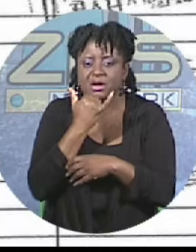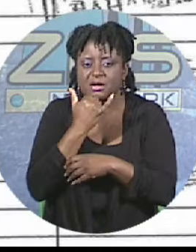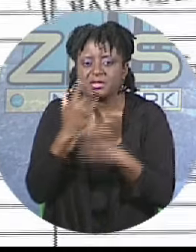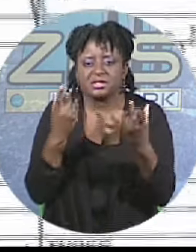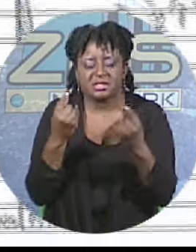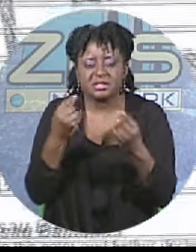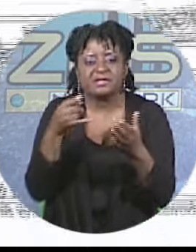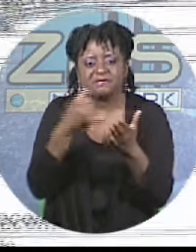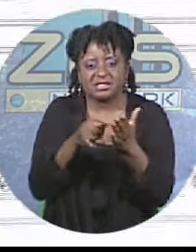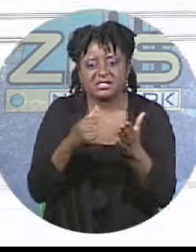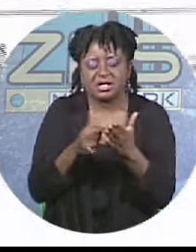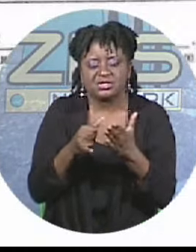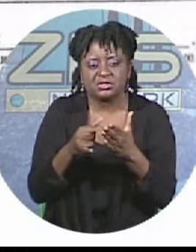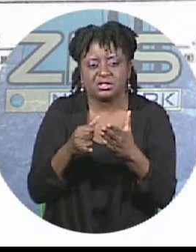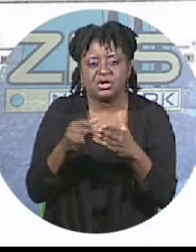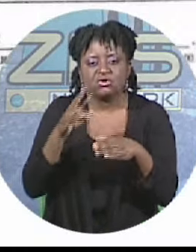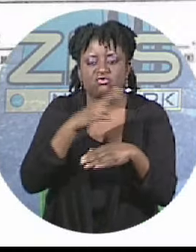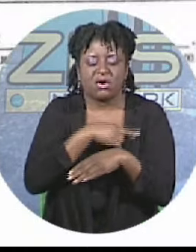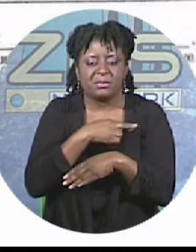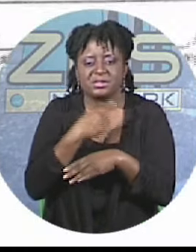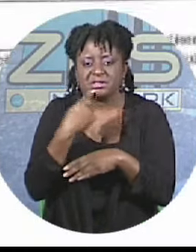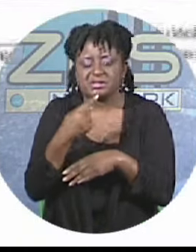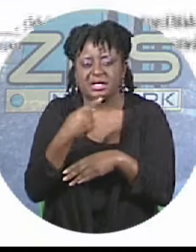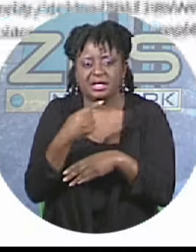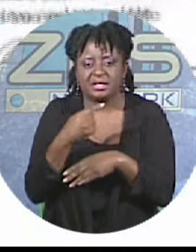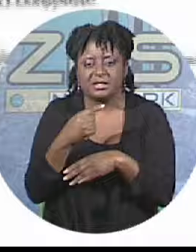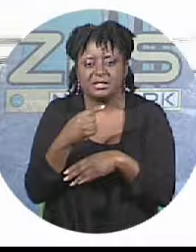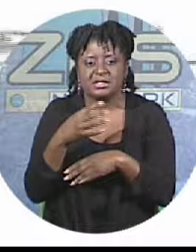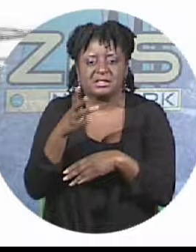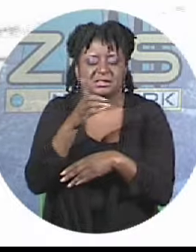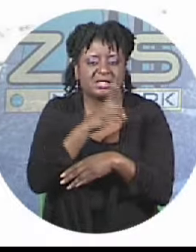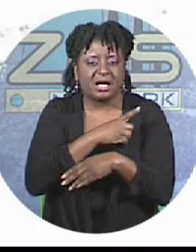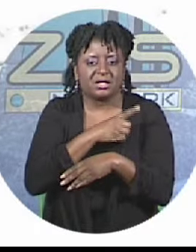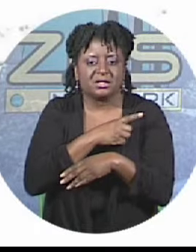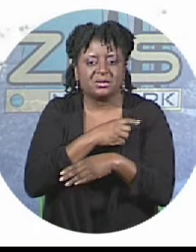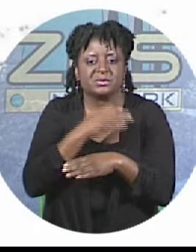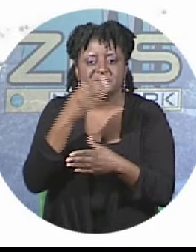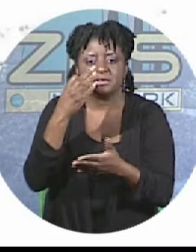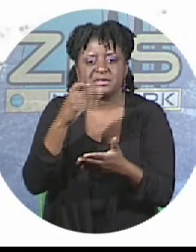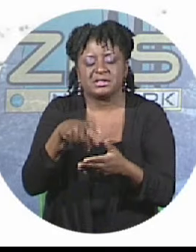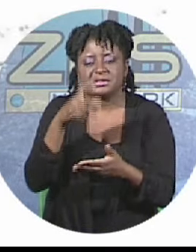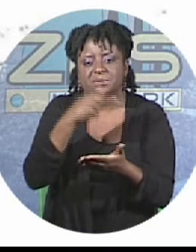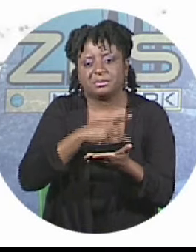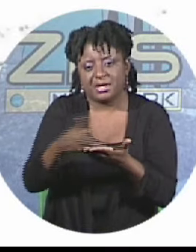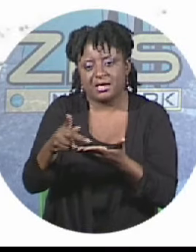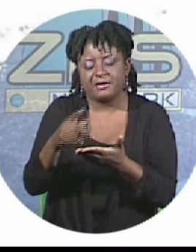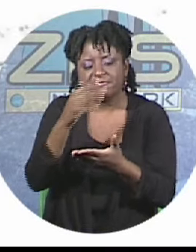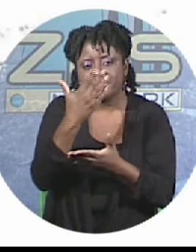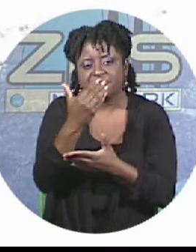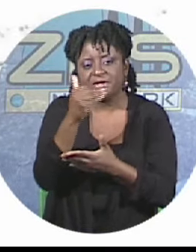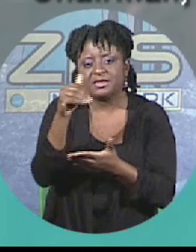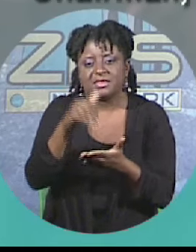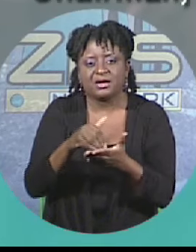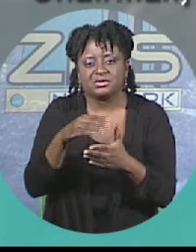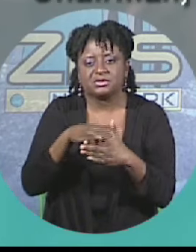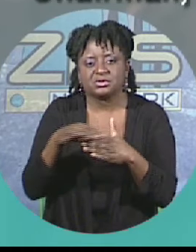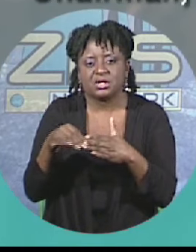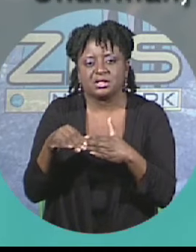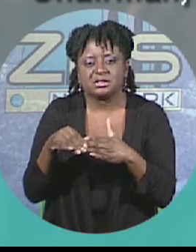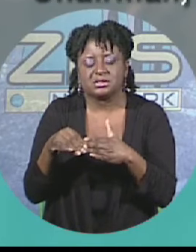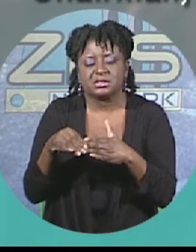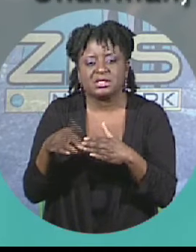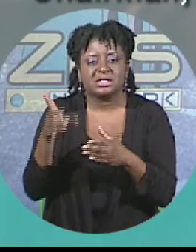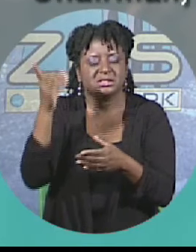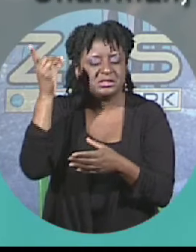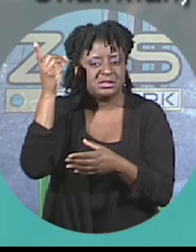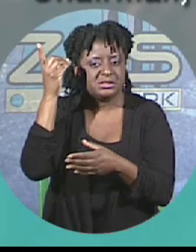this investigation, Roberts says, de Aguilar was fined $15,000. De Aguilar was caught